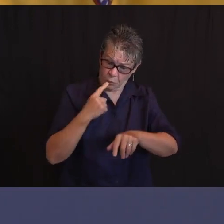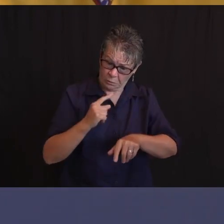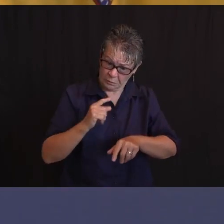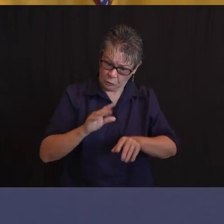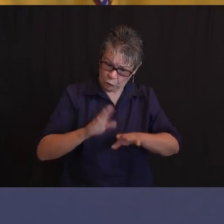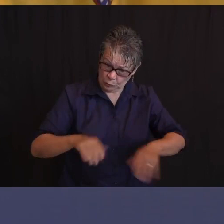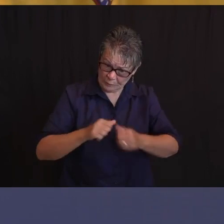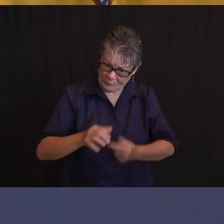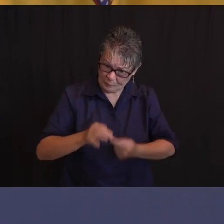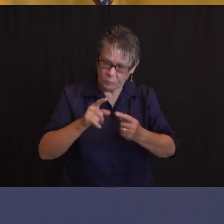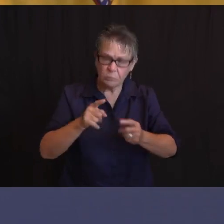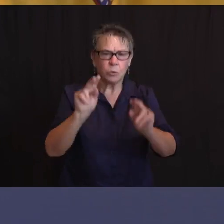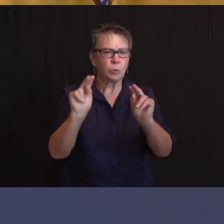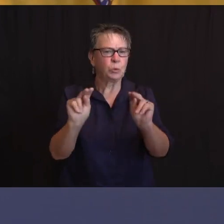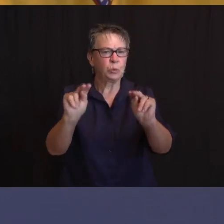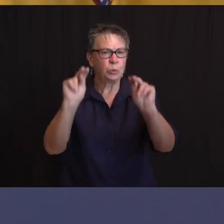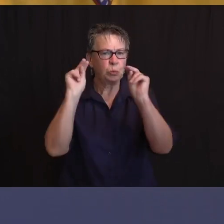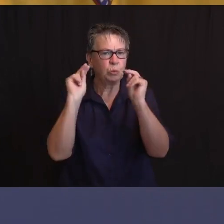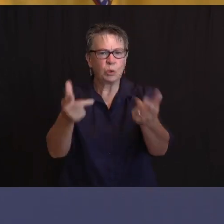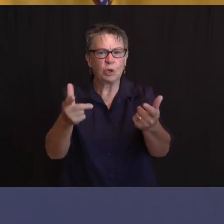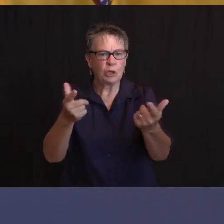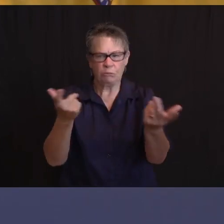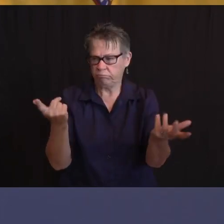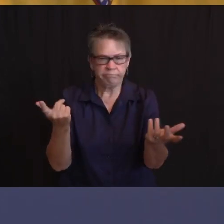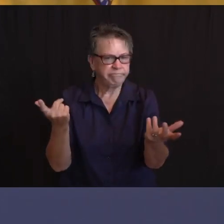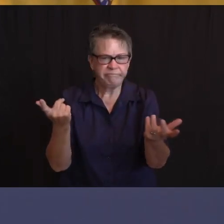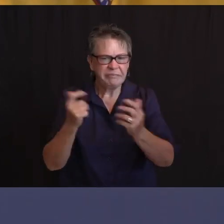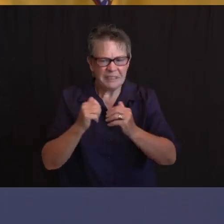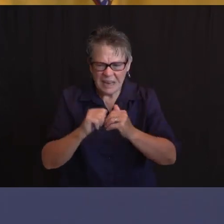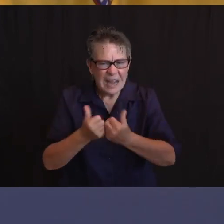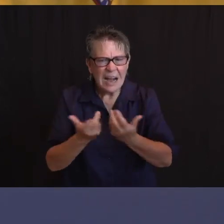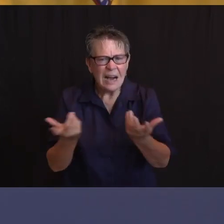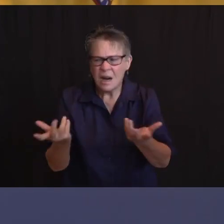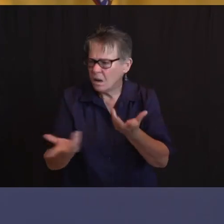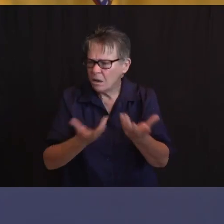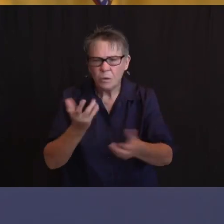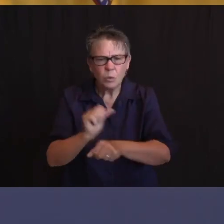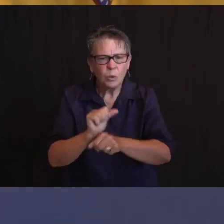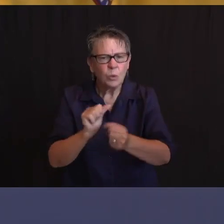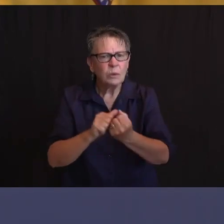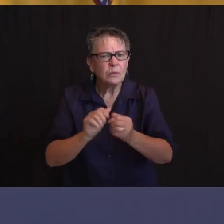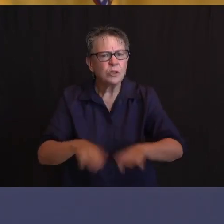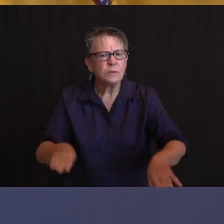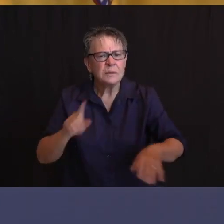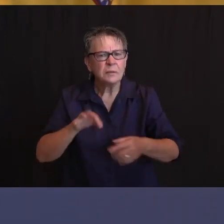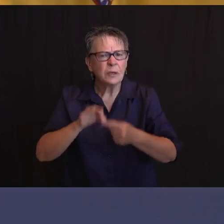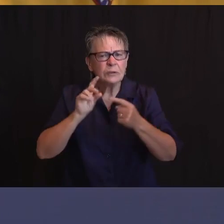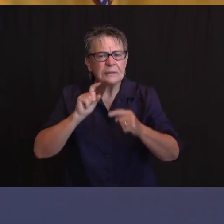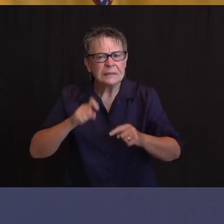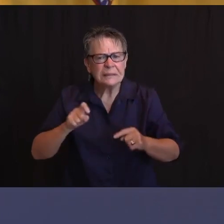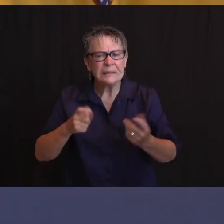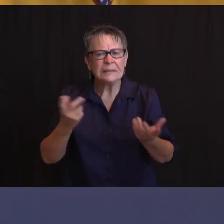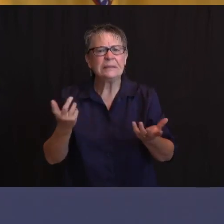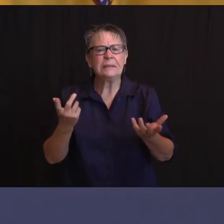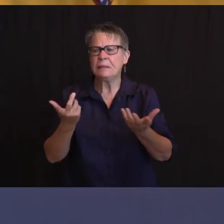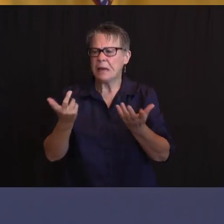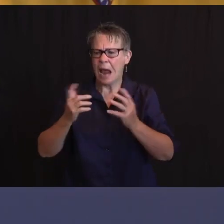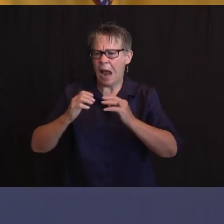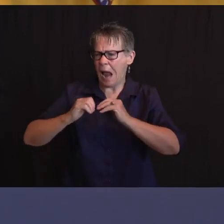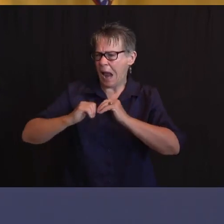and there's a big impetus to try to find responsible, safe ways to be in person. But again,